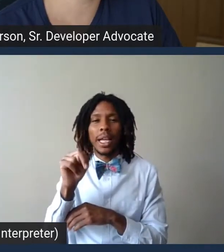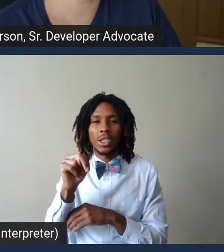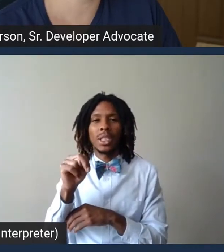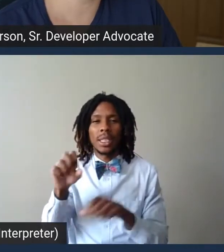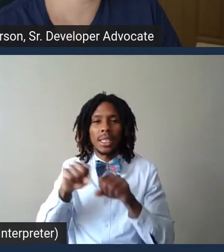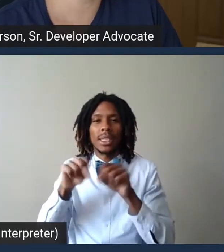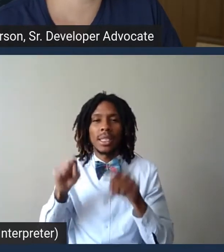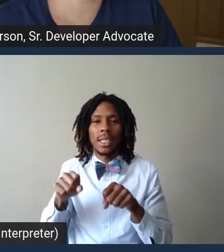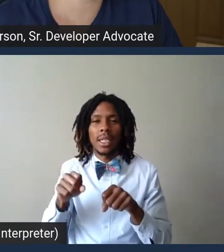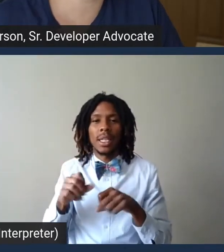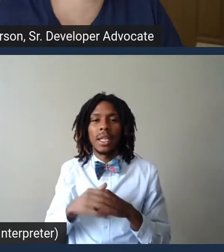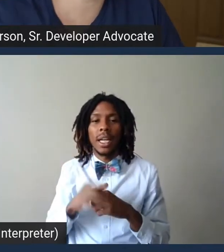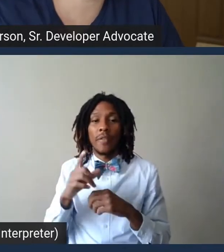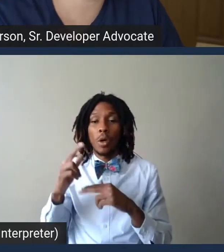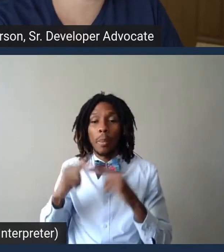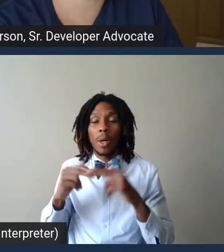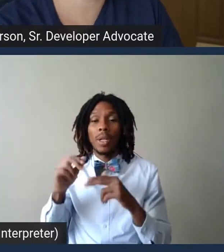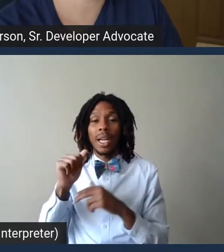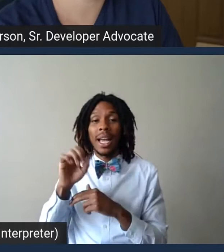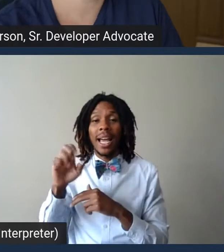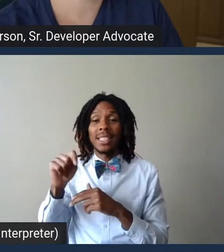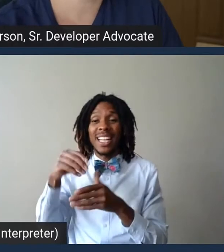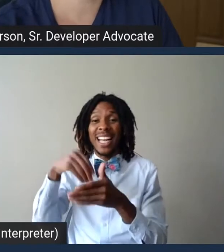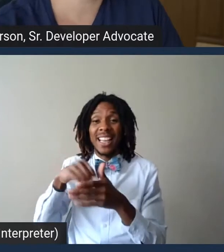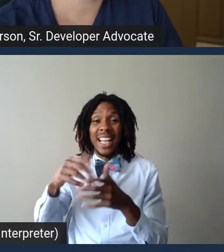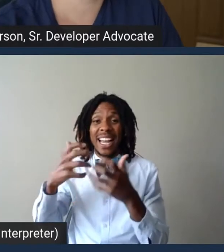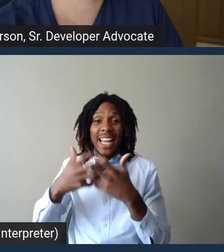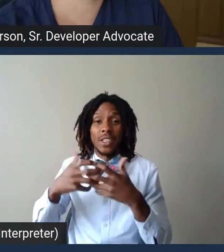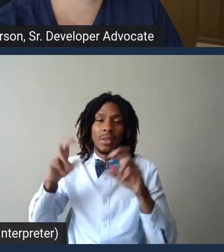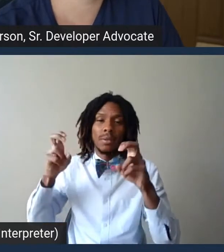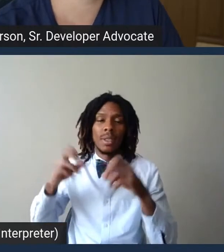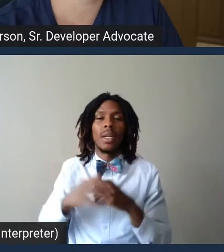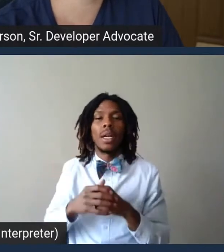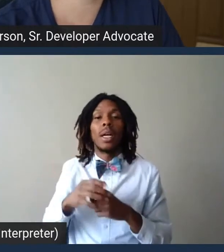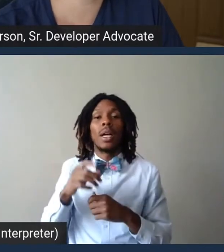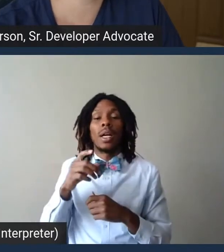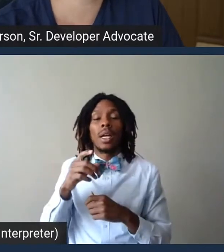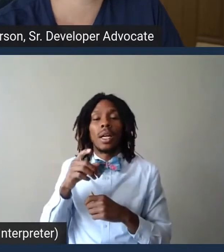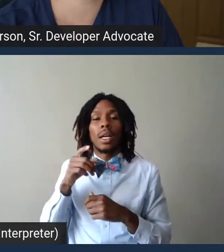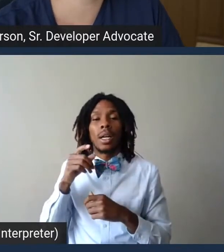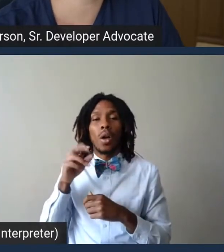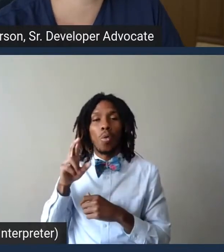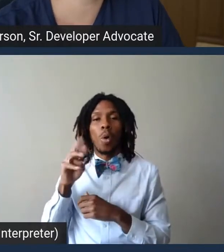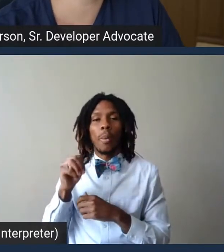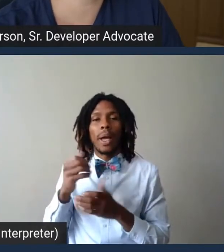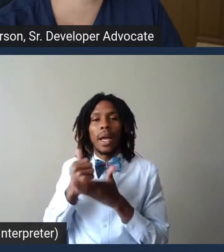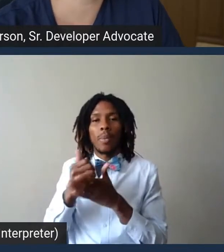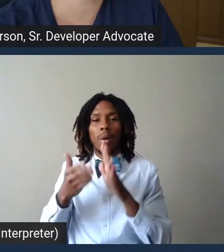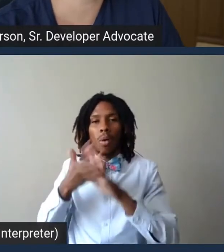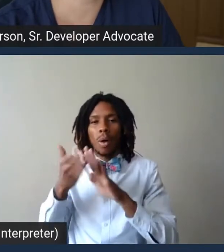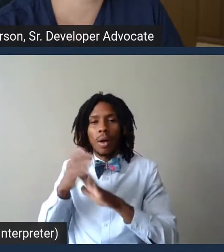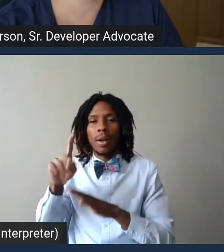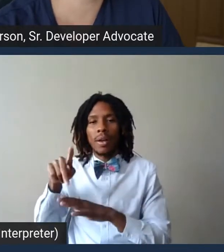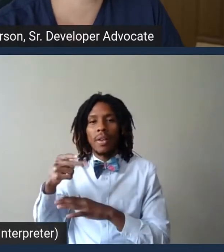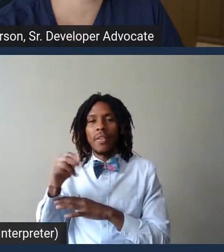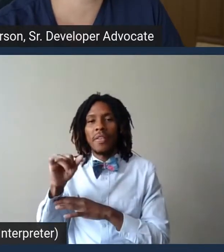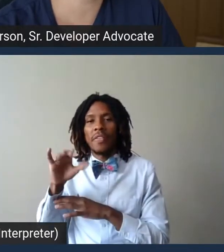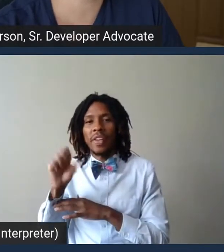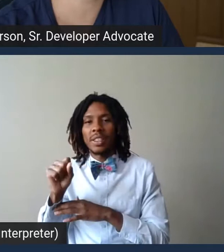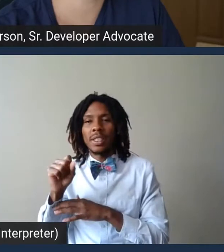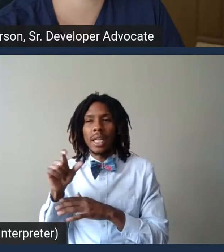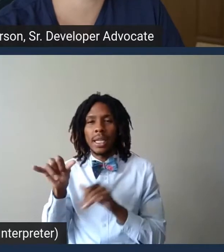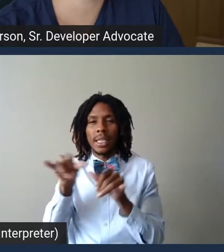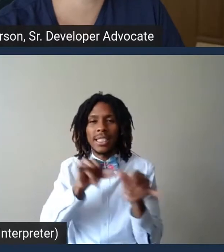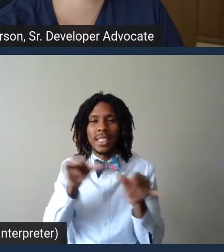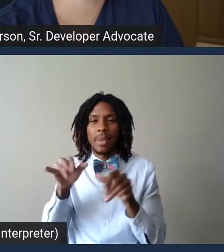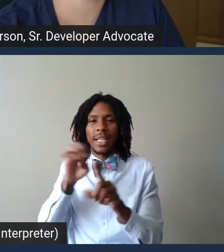these assets into the simulation engine, RoboMaker helps you run physics and simulate those environments